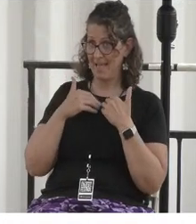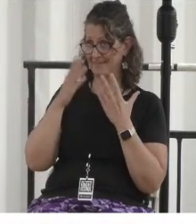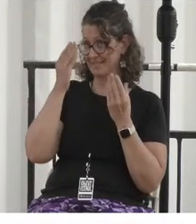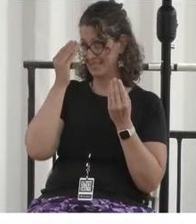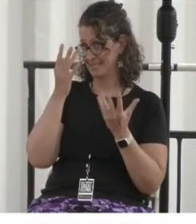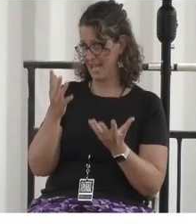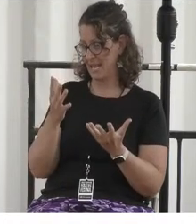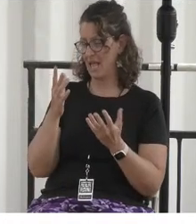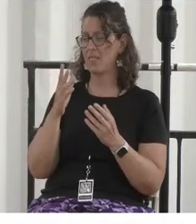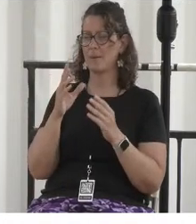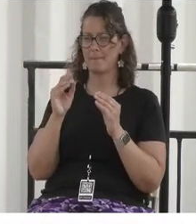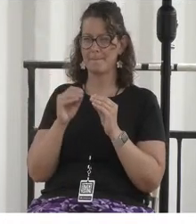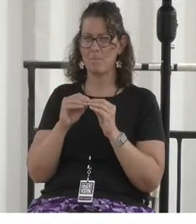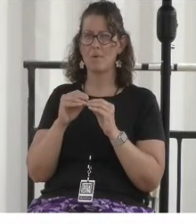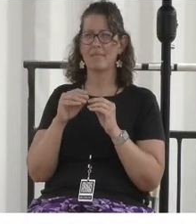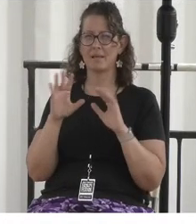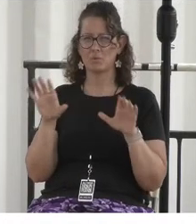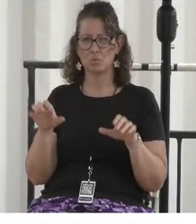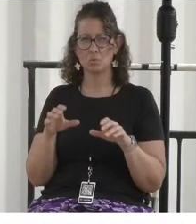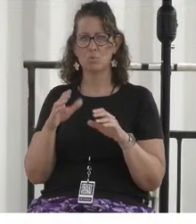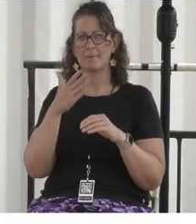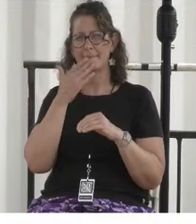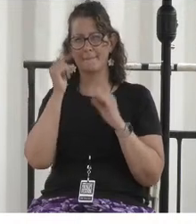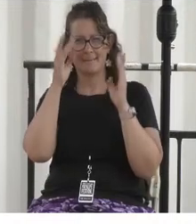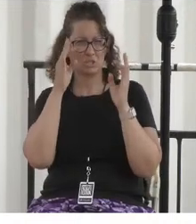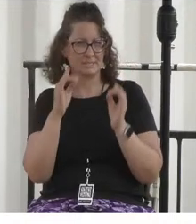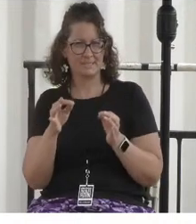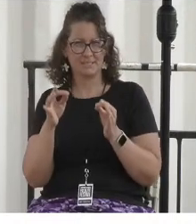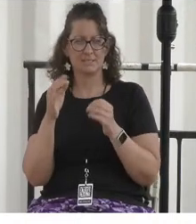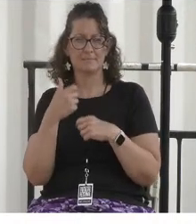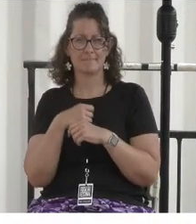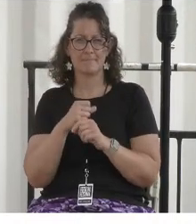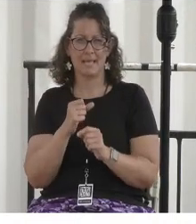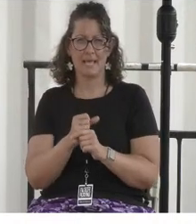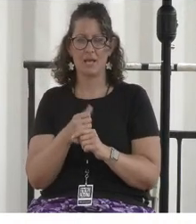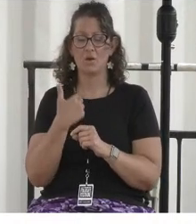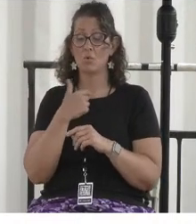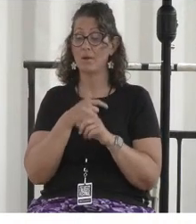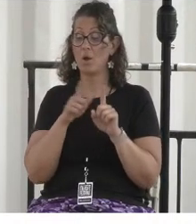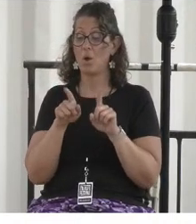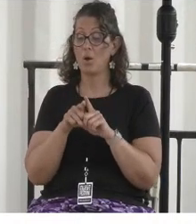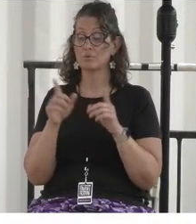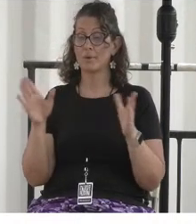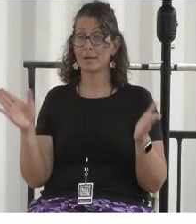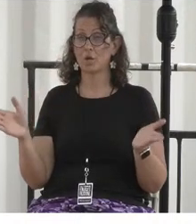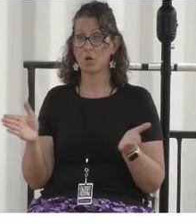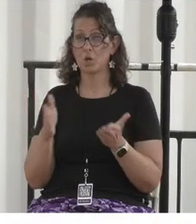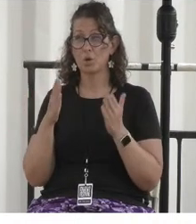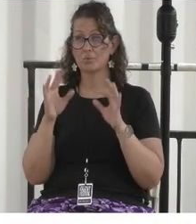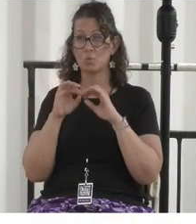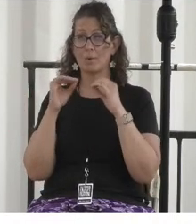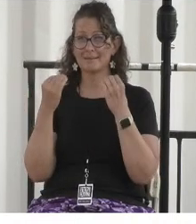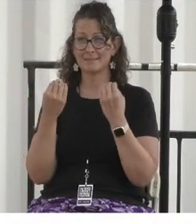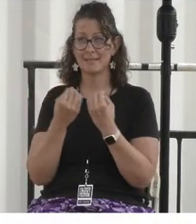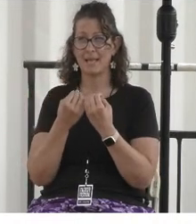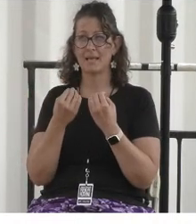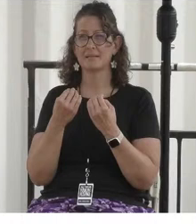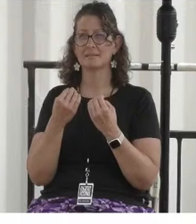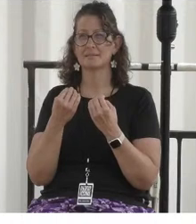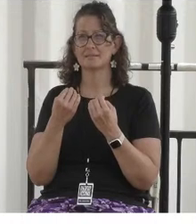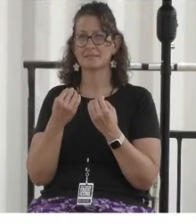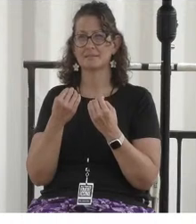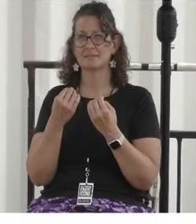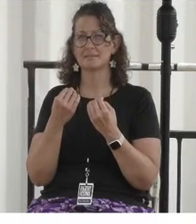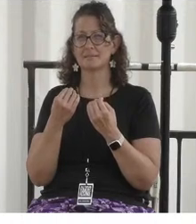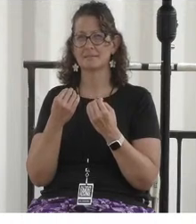more that they can do with it, the better decisions that can be made. We also encourage organizations as much